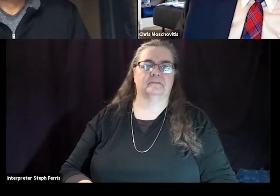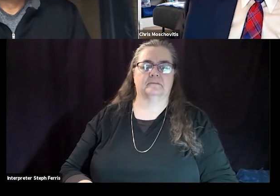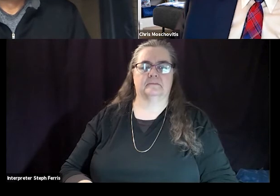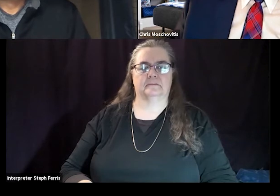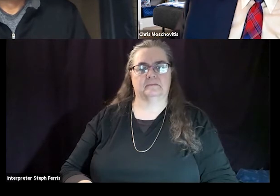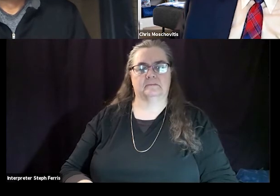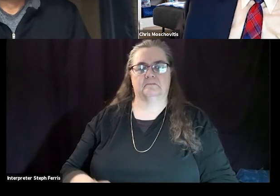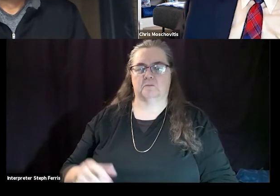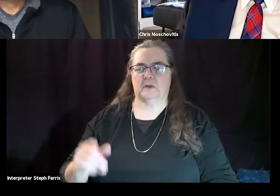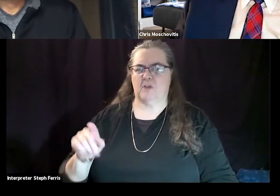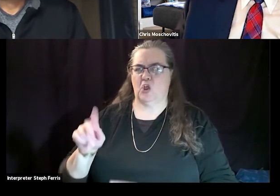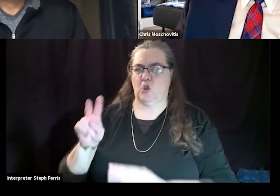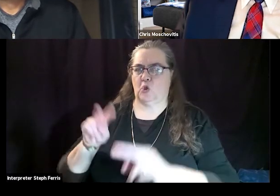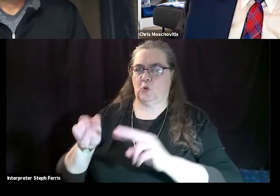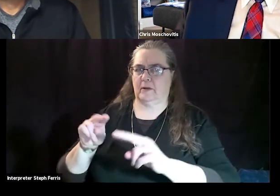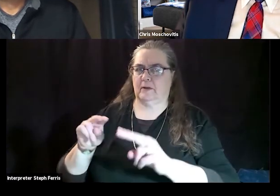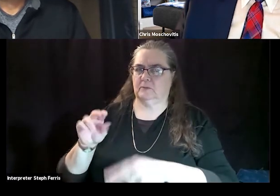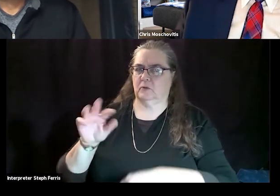Resources.